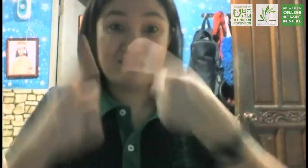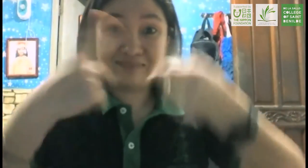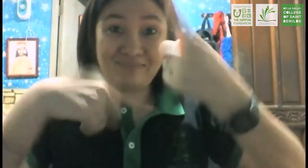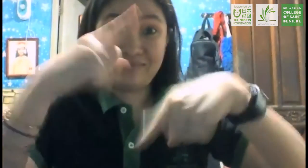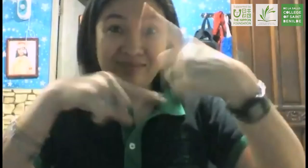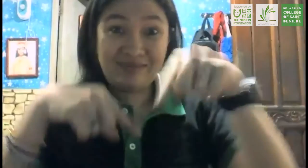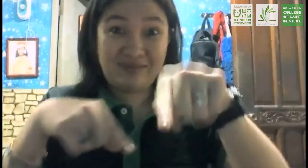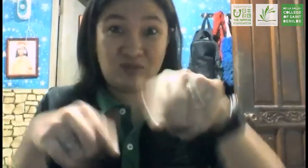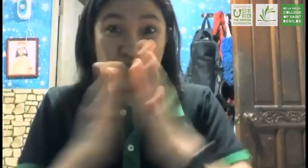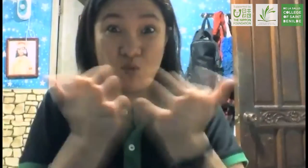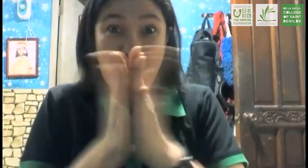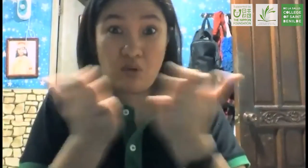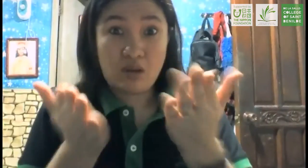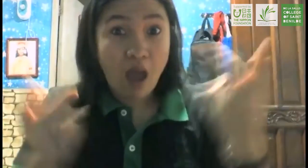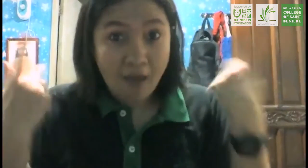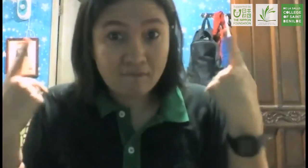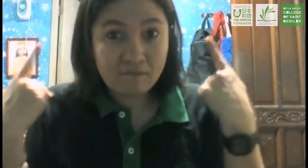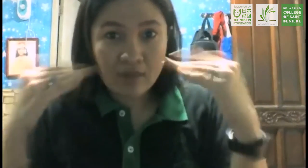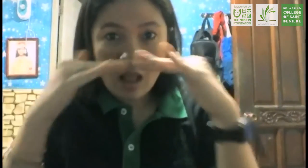But now I got to thinking,